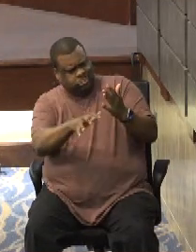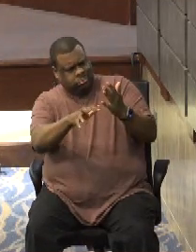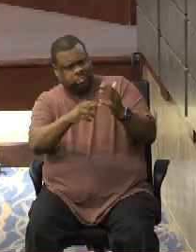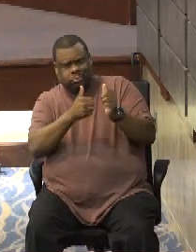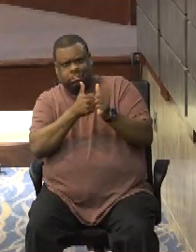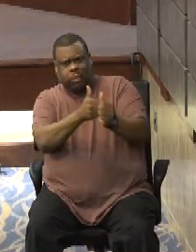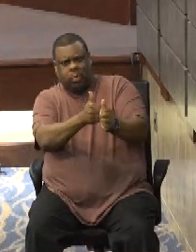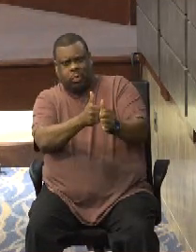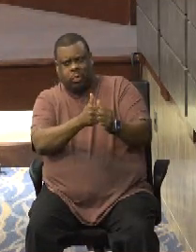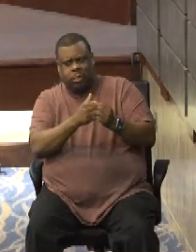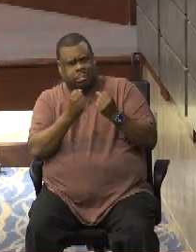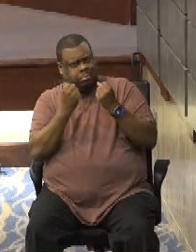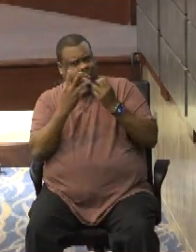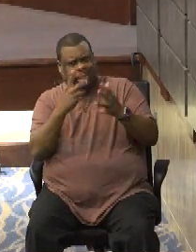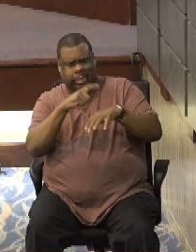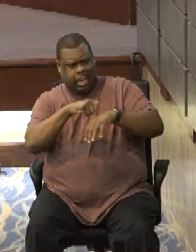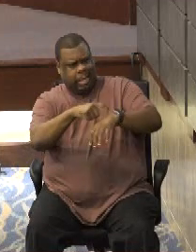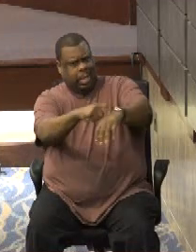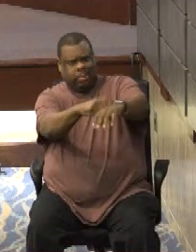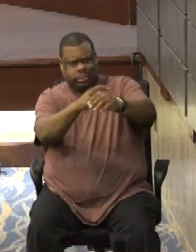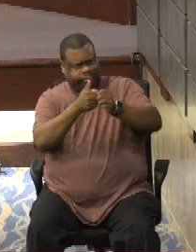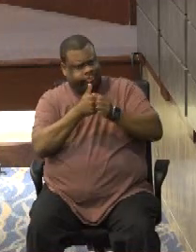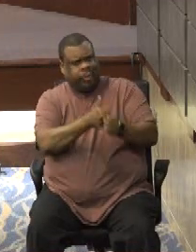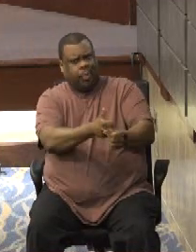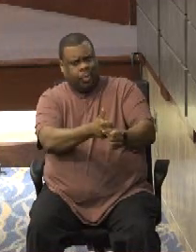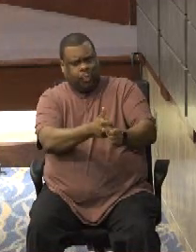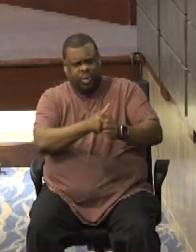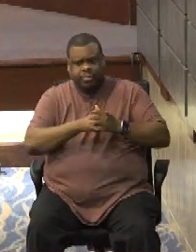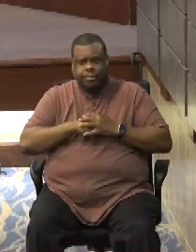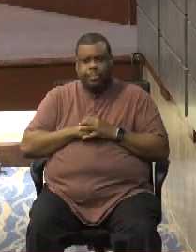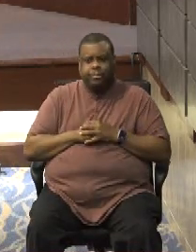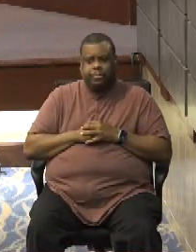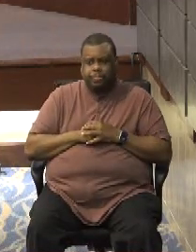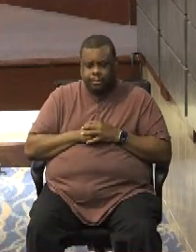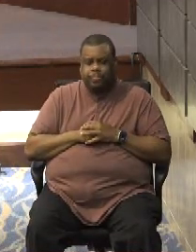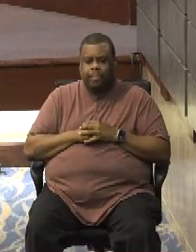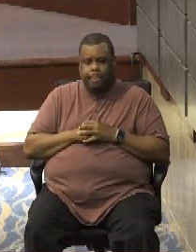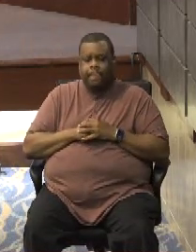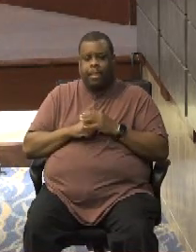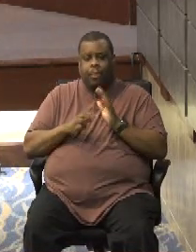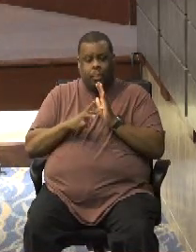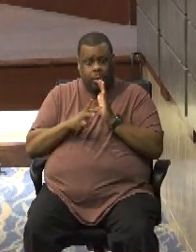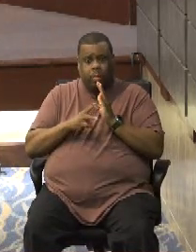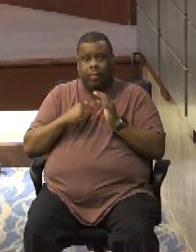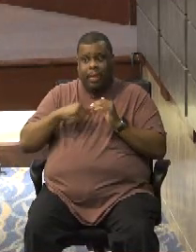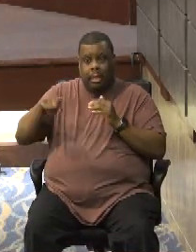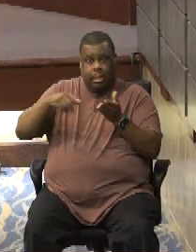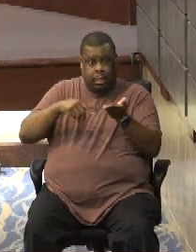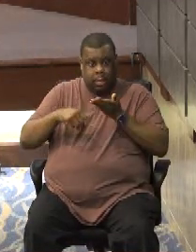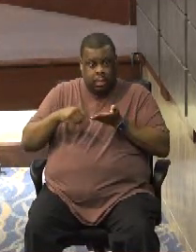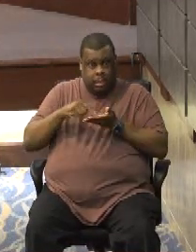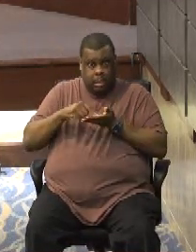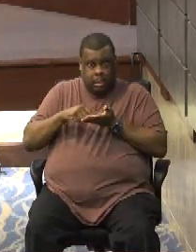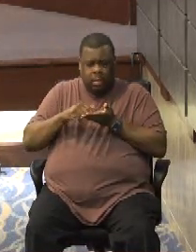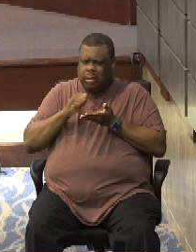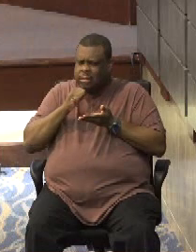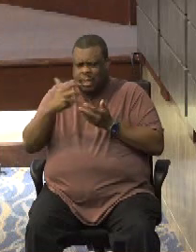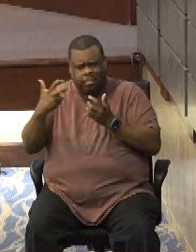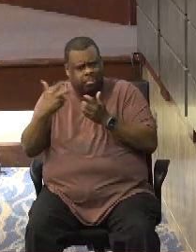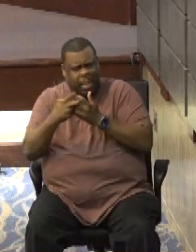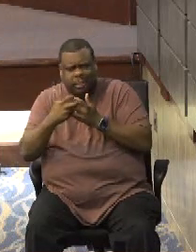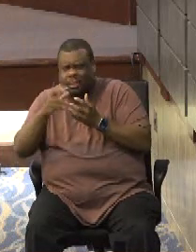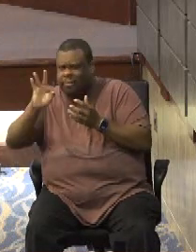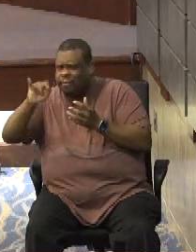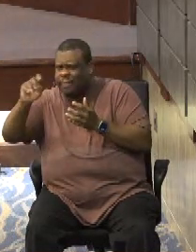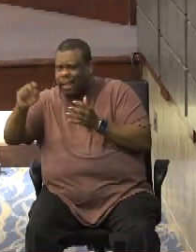The document that NeighborWorks Waco / Neighbor Housing Association provided to me doesn't match what you have on file.